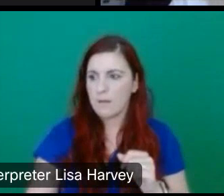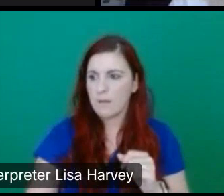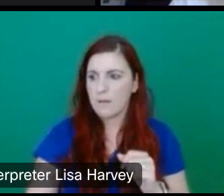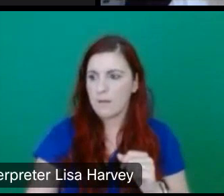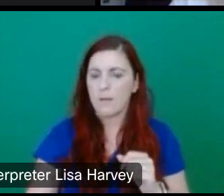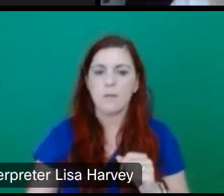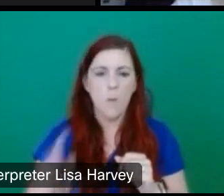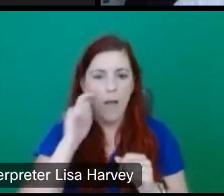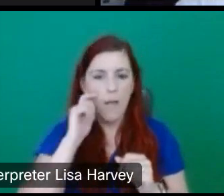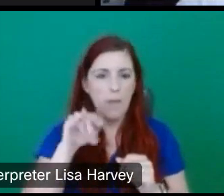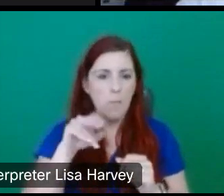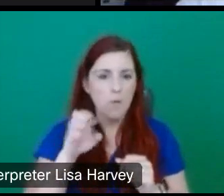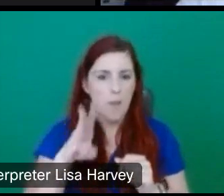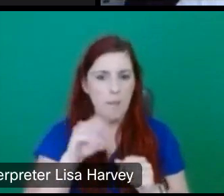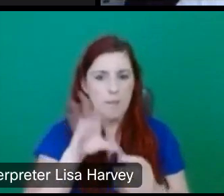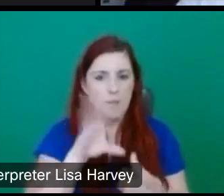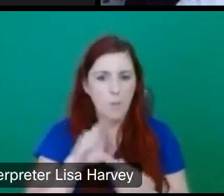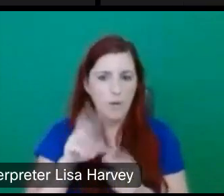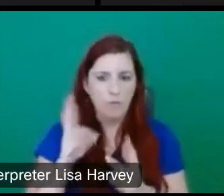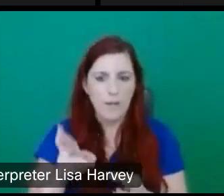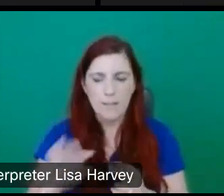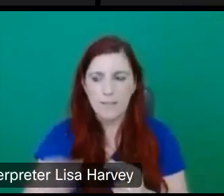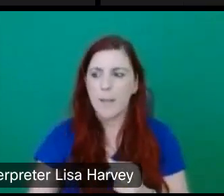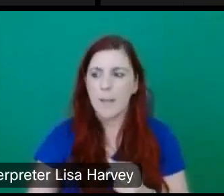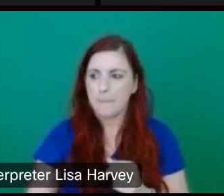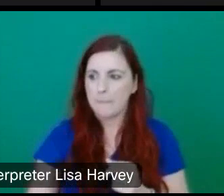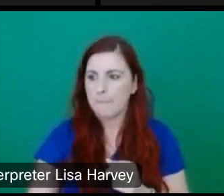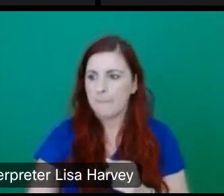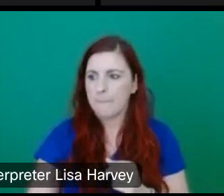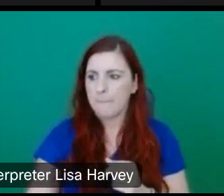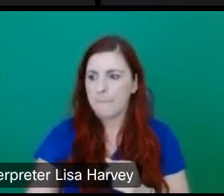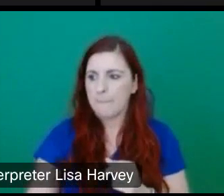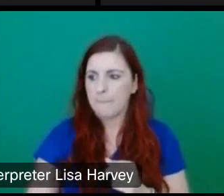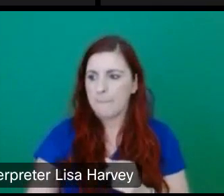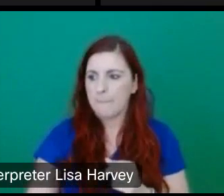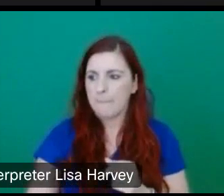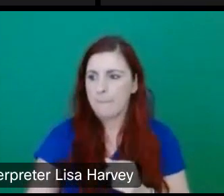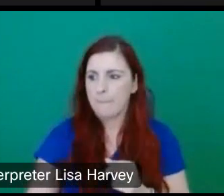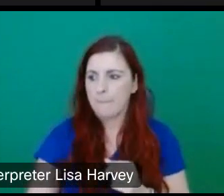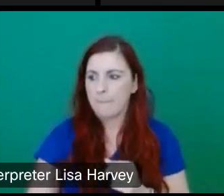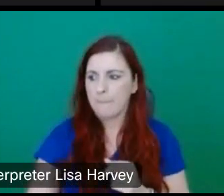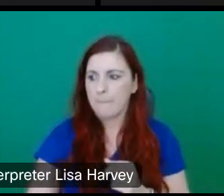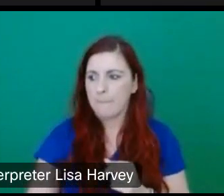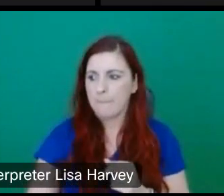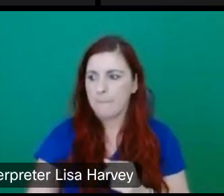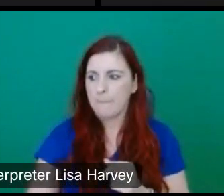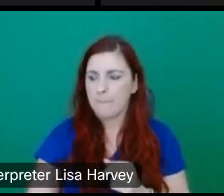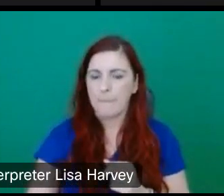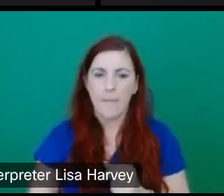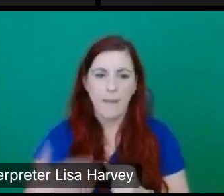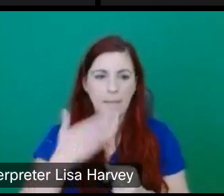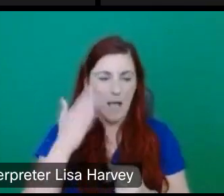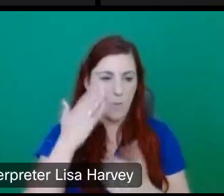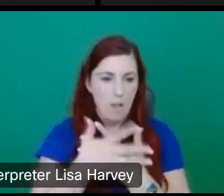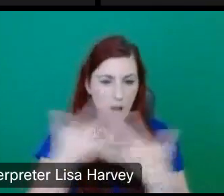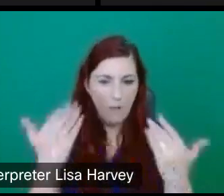up there for yourself, Morris, is that correct? Thanks very much, Angela. I'm aware of the fact that there's a huge amount of information that we've just